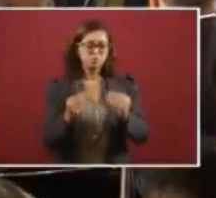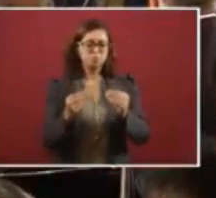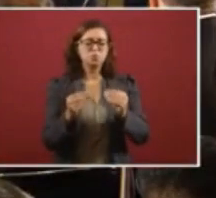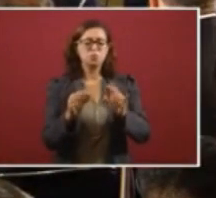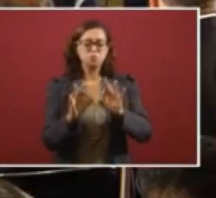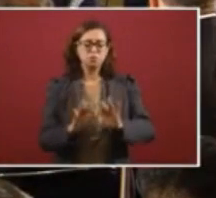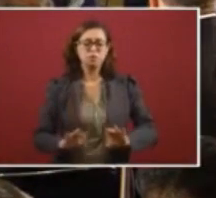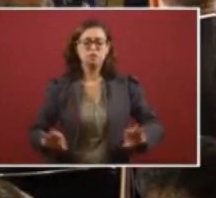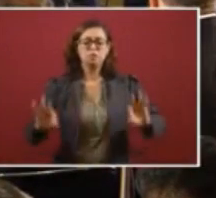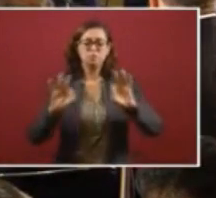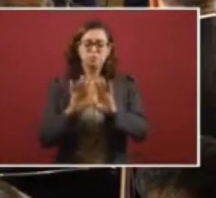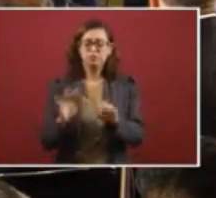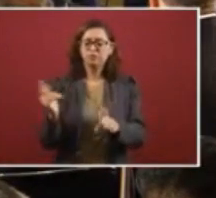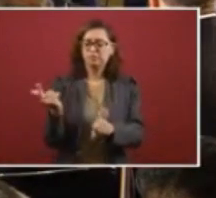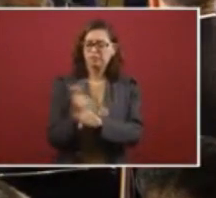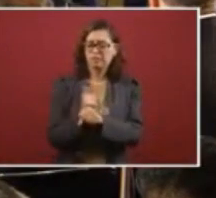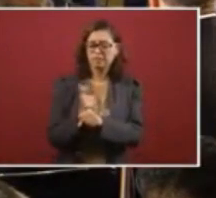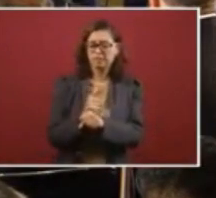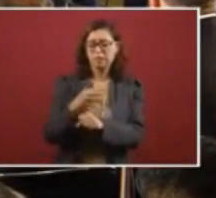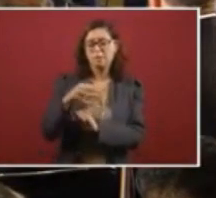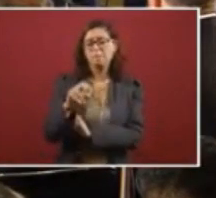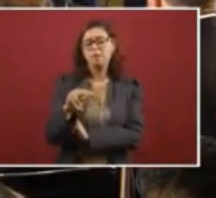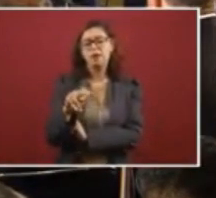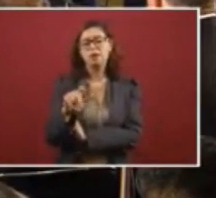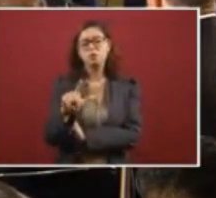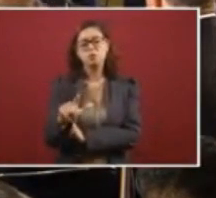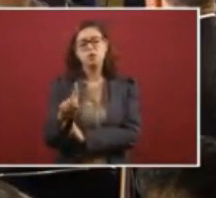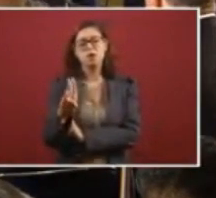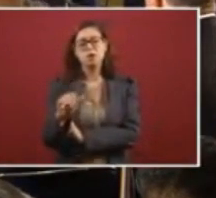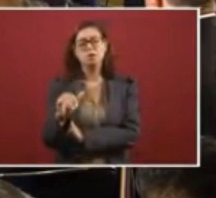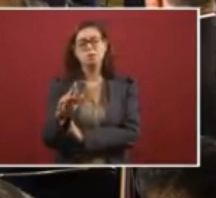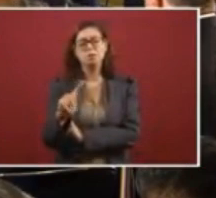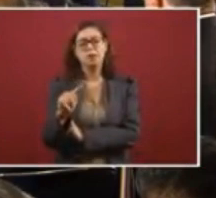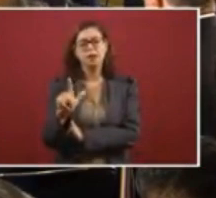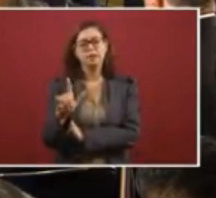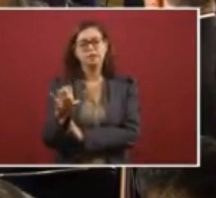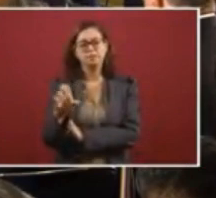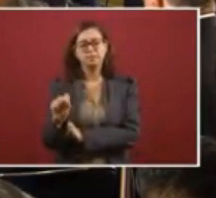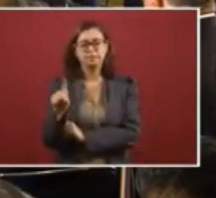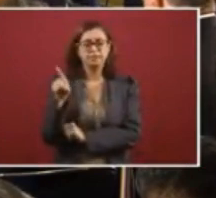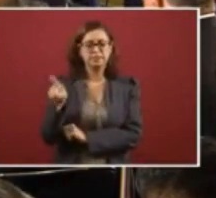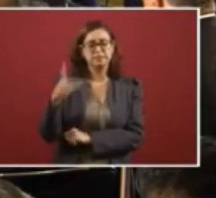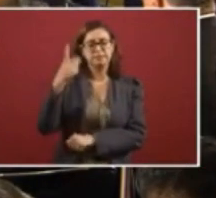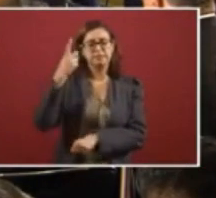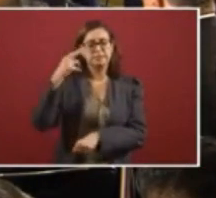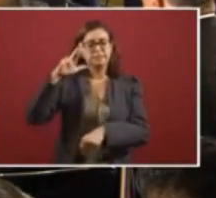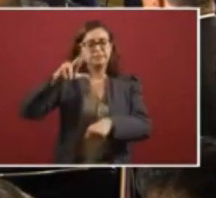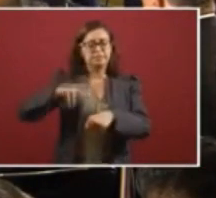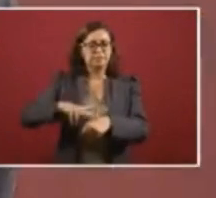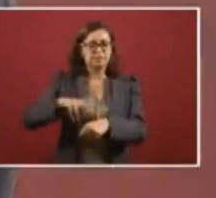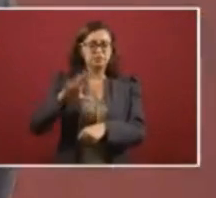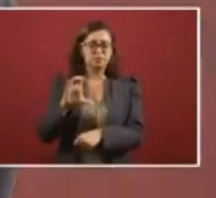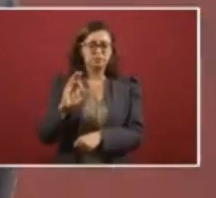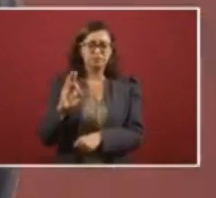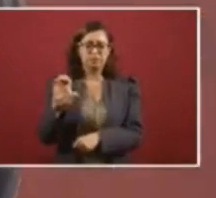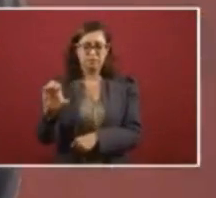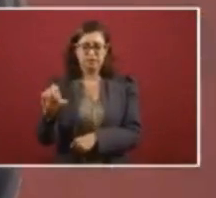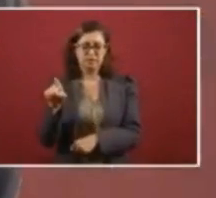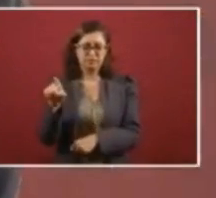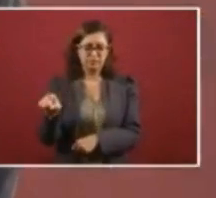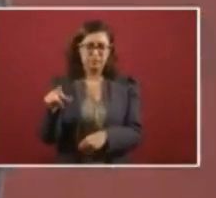the very important job that the Director of Commission of Electricity,